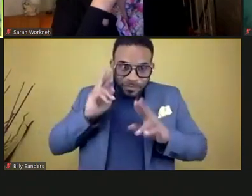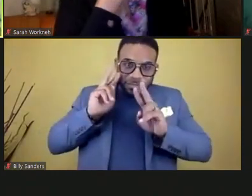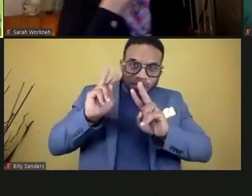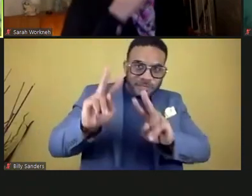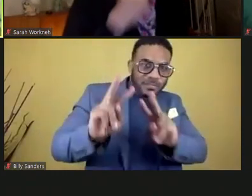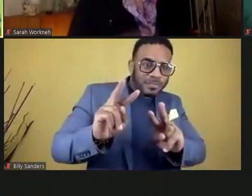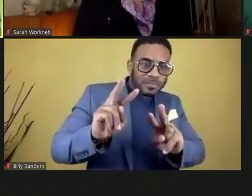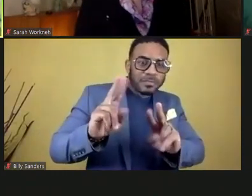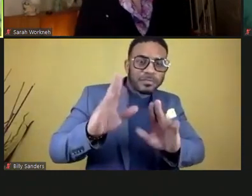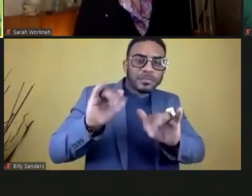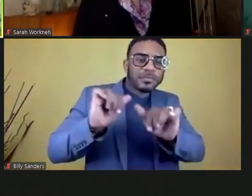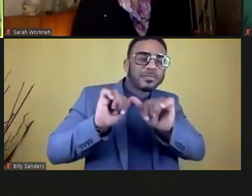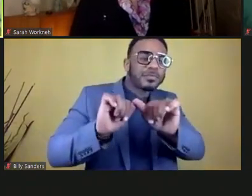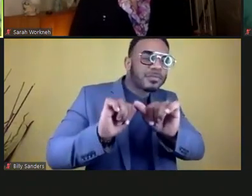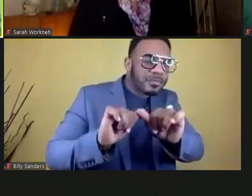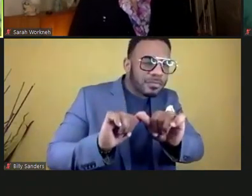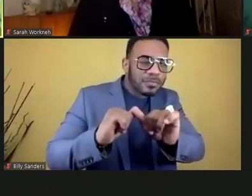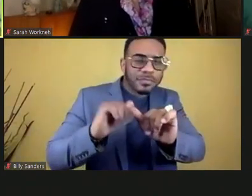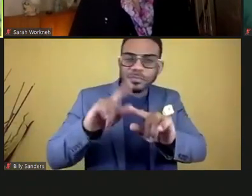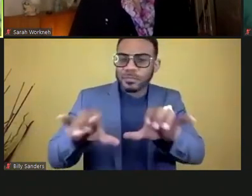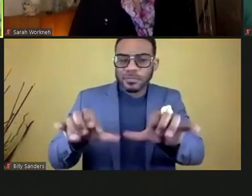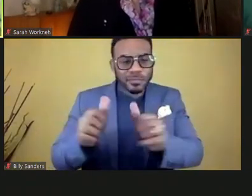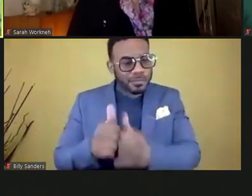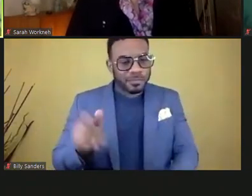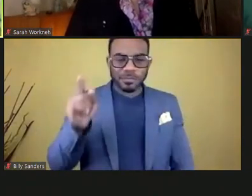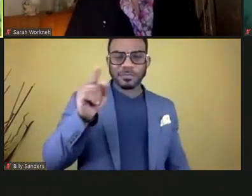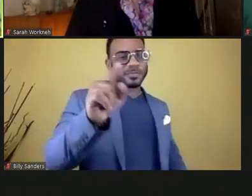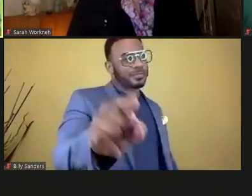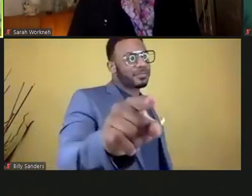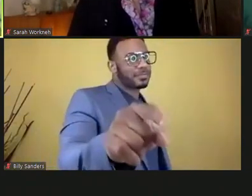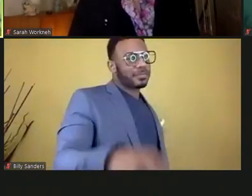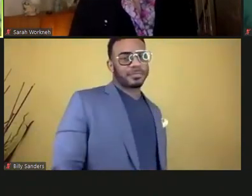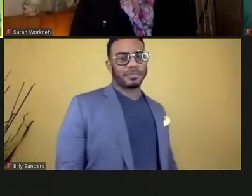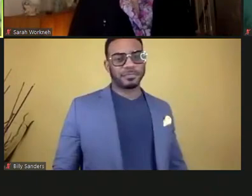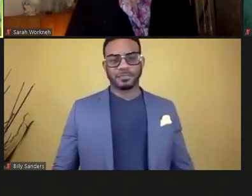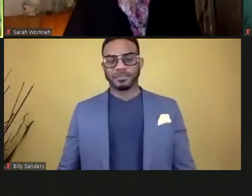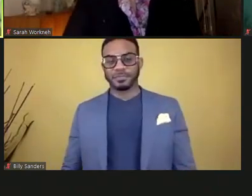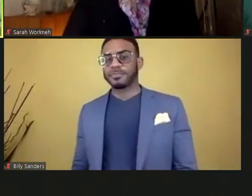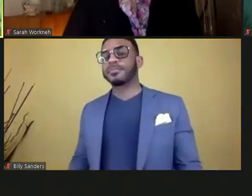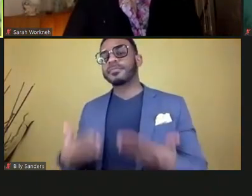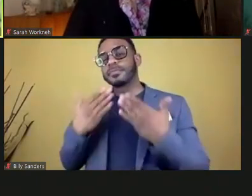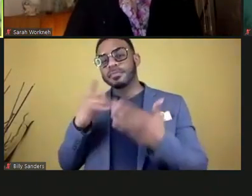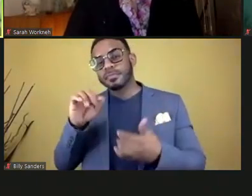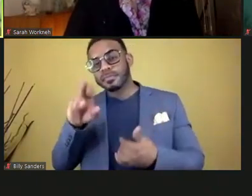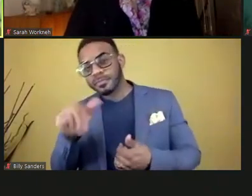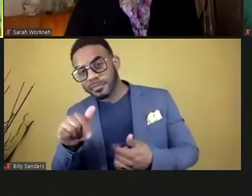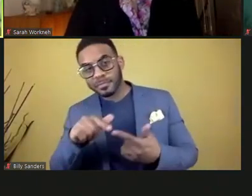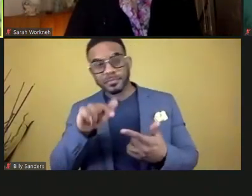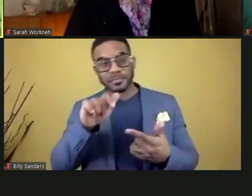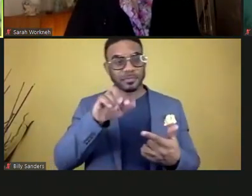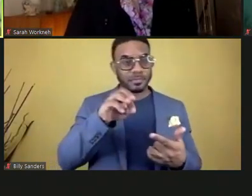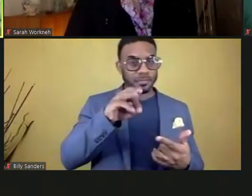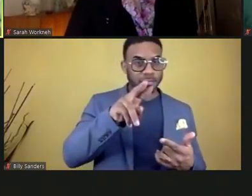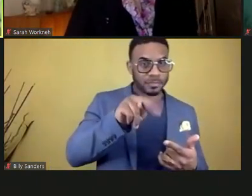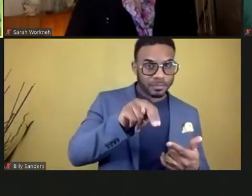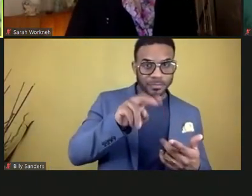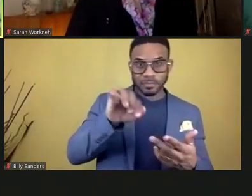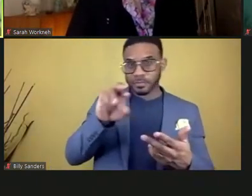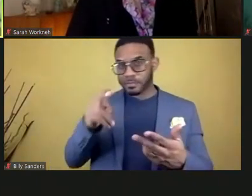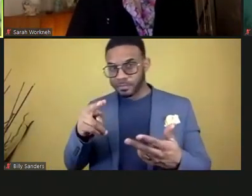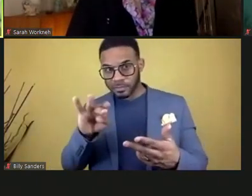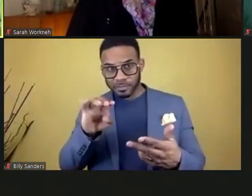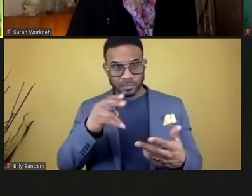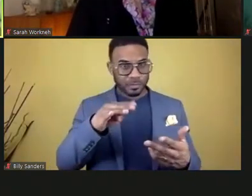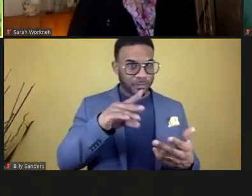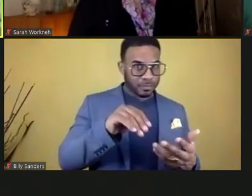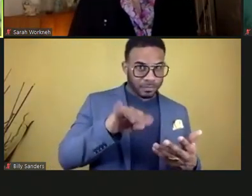for and we hope to continue to do, and we could not do it without any of you. So thank you, Laura and Carmen and Sarah and Bashizo